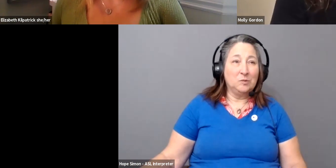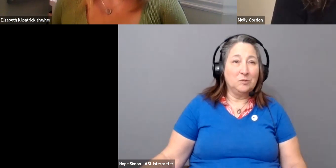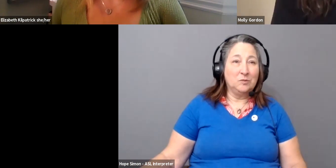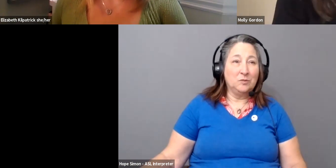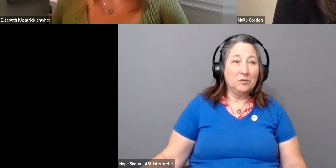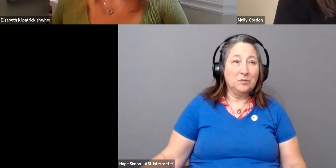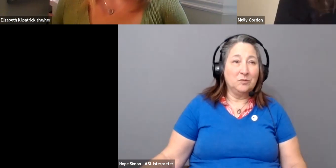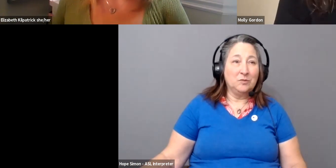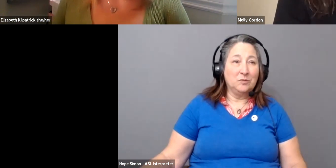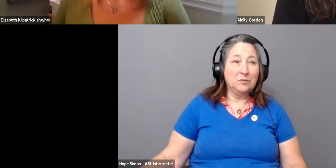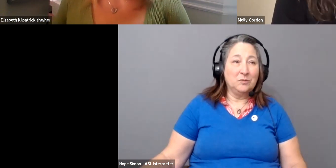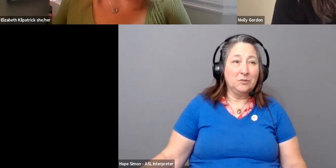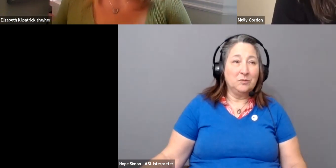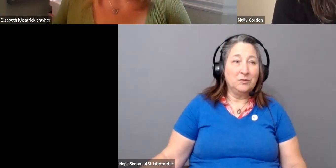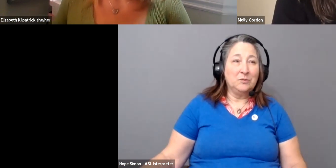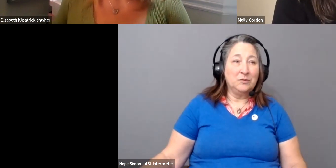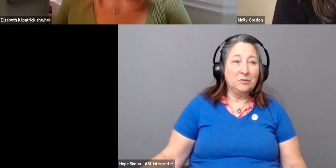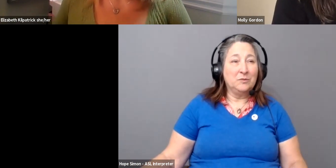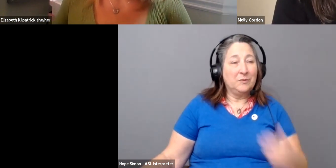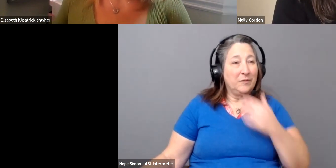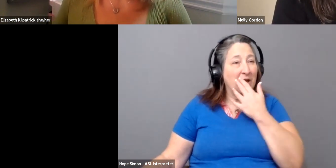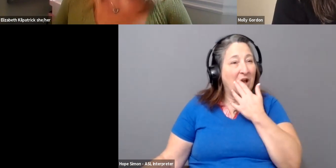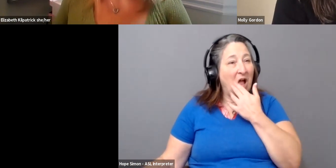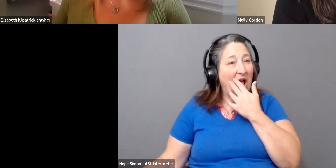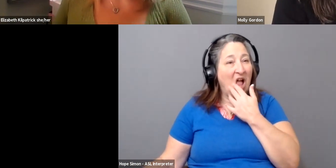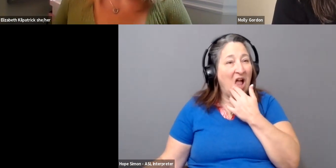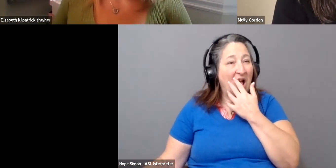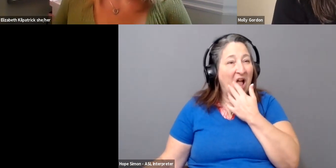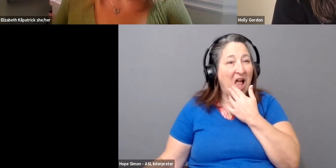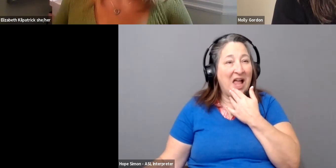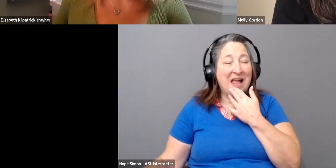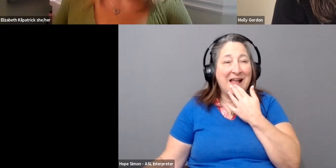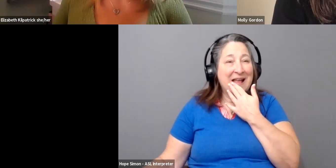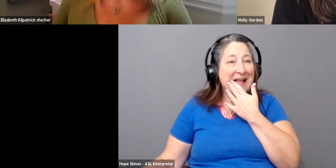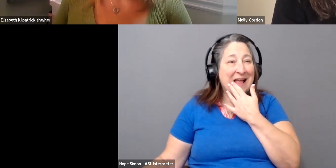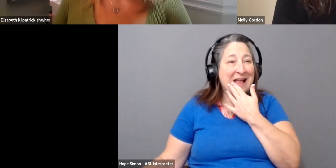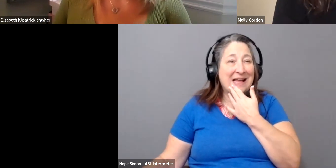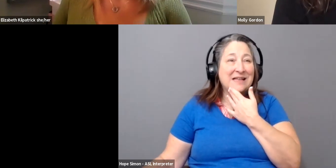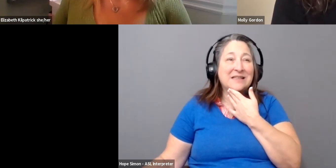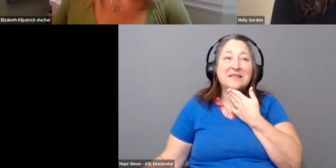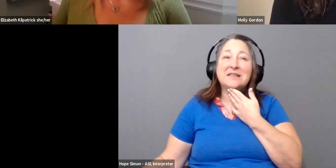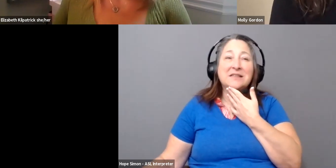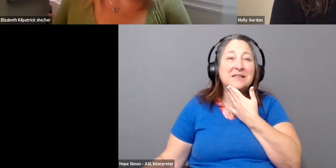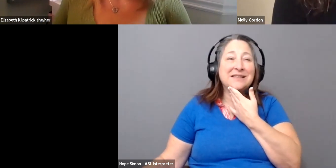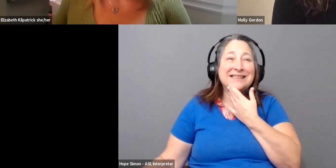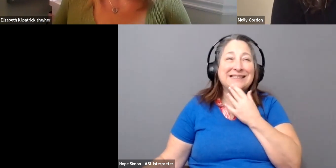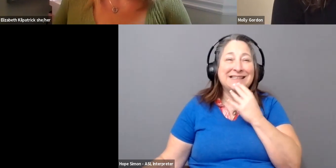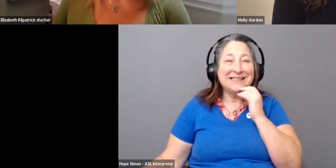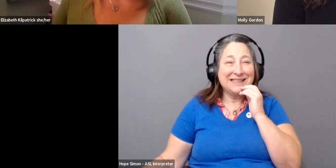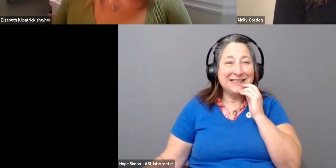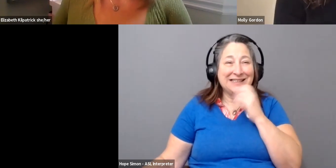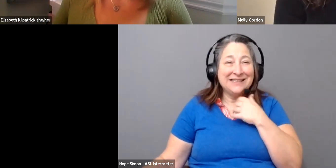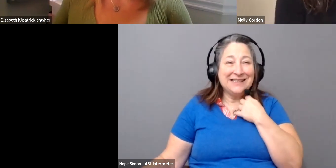We're working on it. Okay. She's having some issues getting on, but keep going. We'll take care of it. Okay.